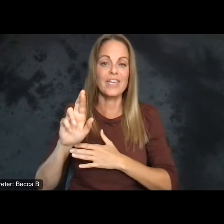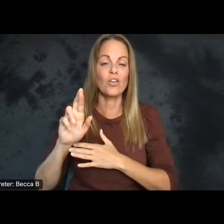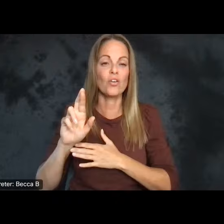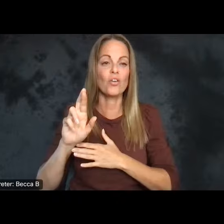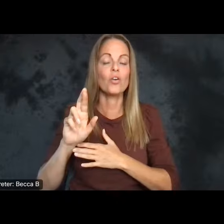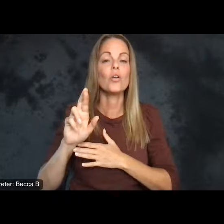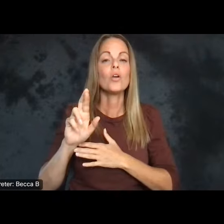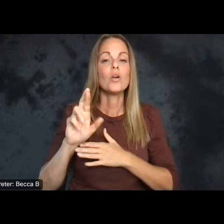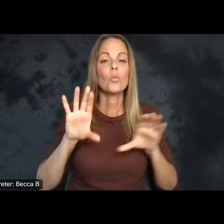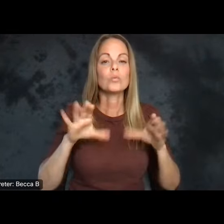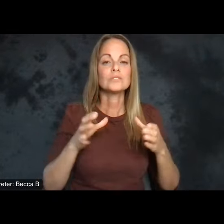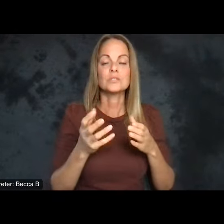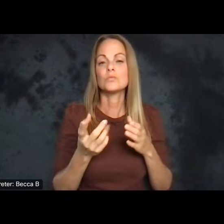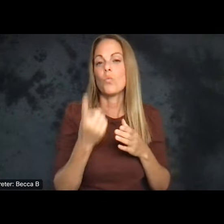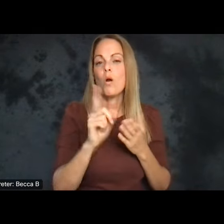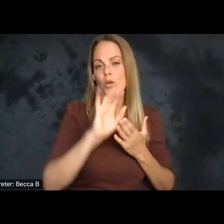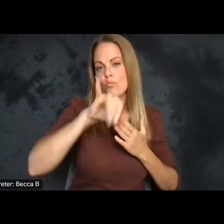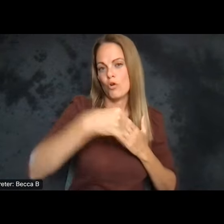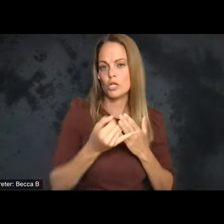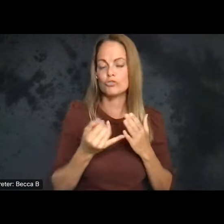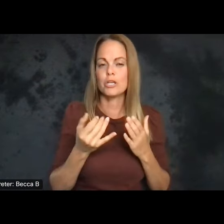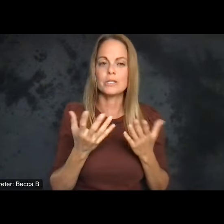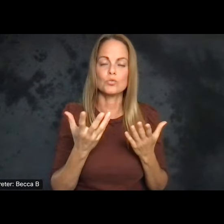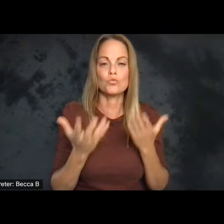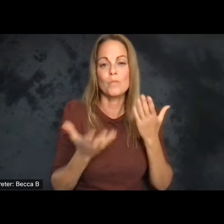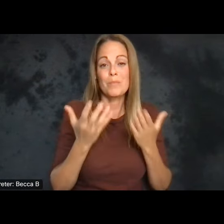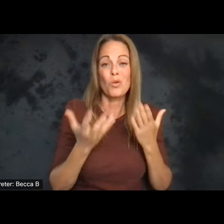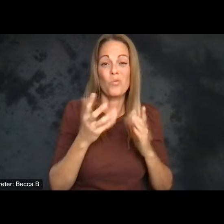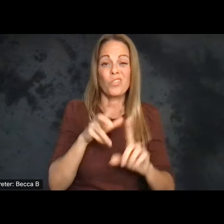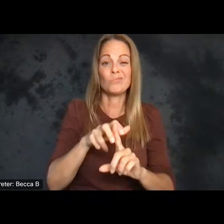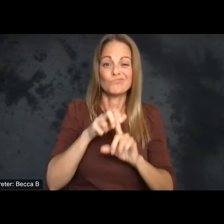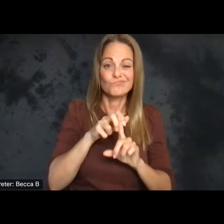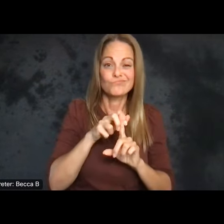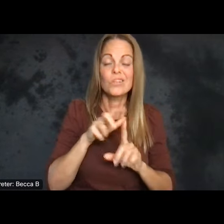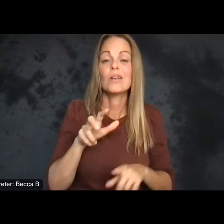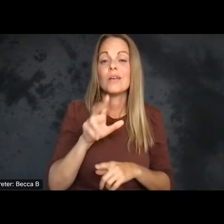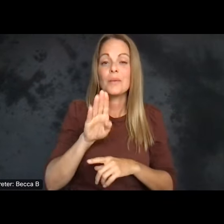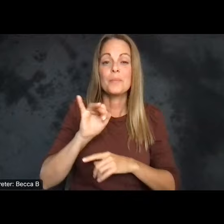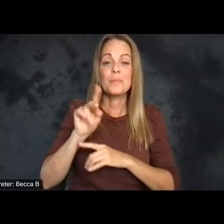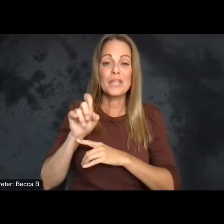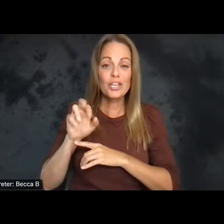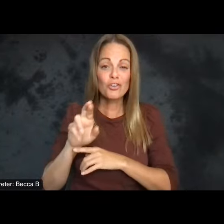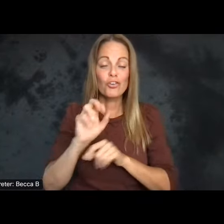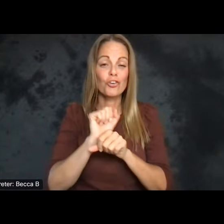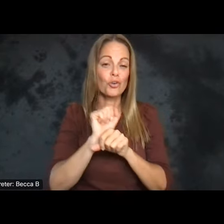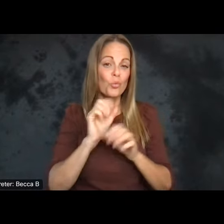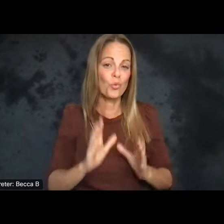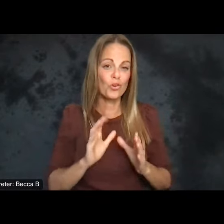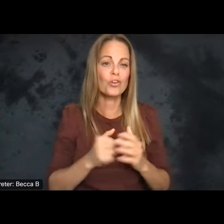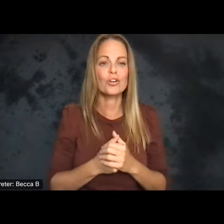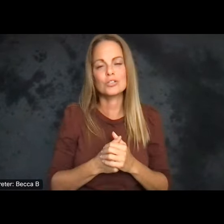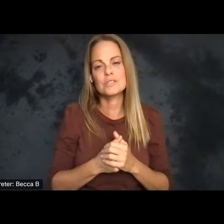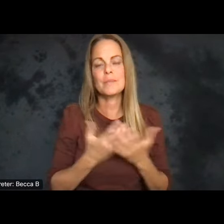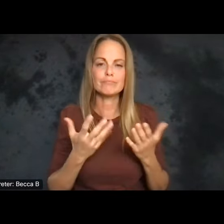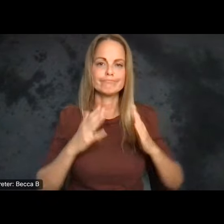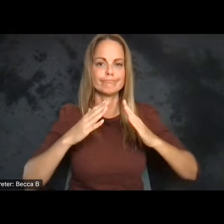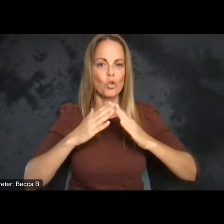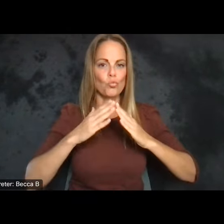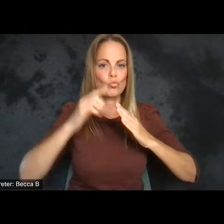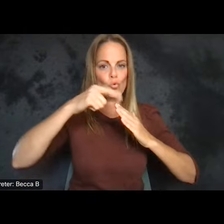bidders and also be a more efficient operation there, as they kind of put those, are kind of hand in glove to install the roof, which is